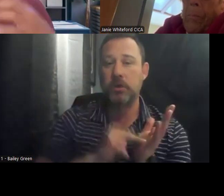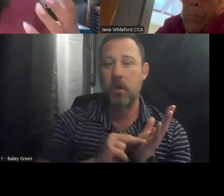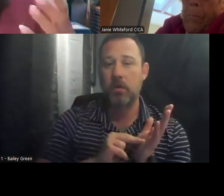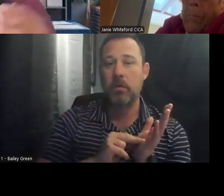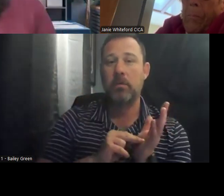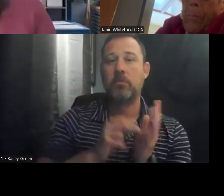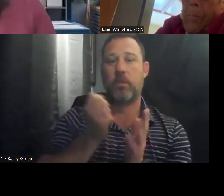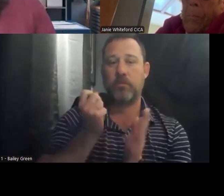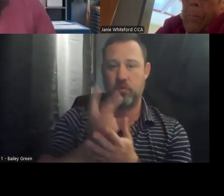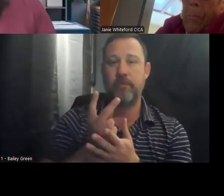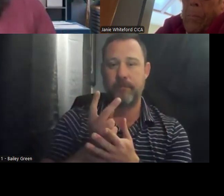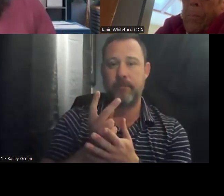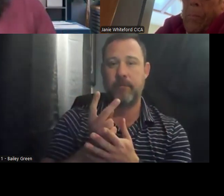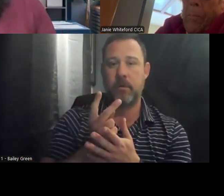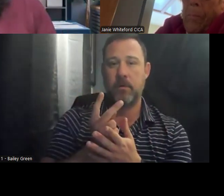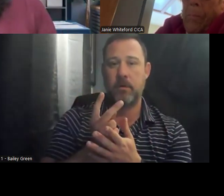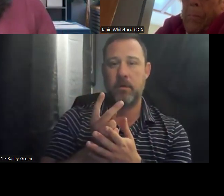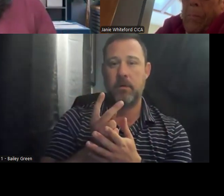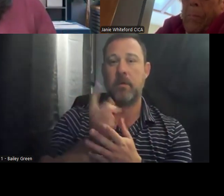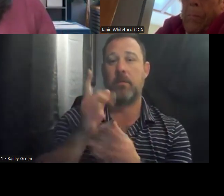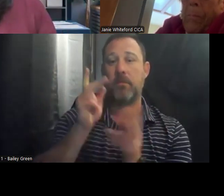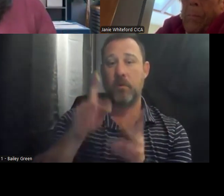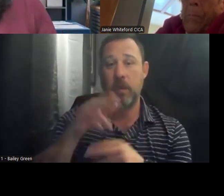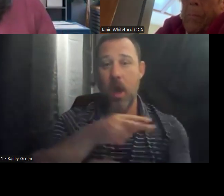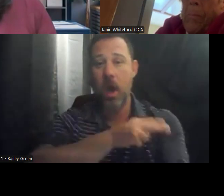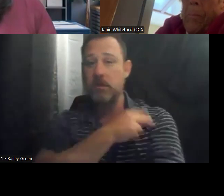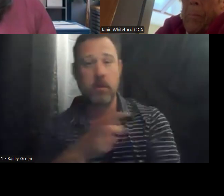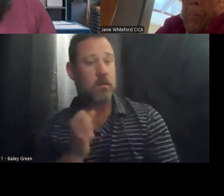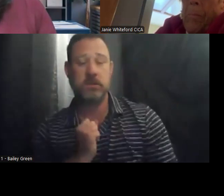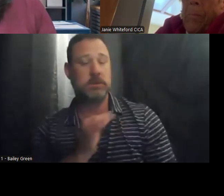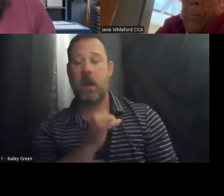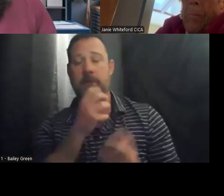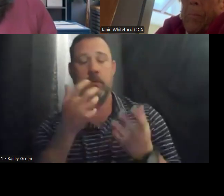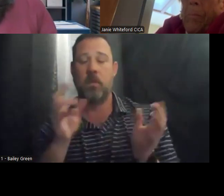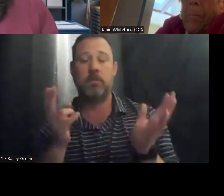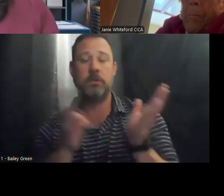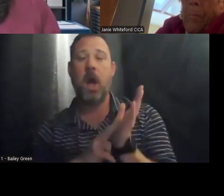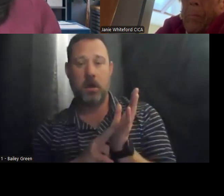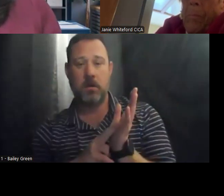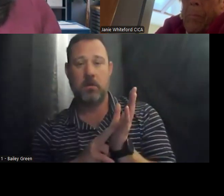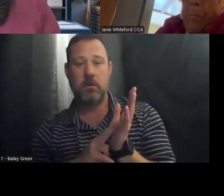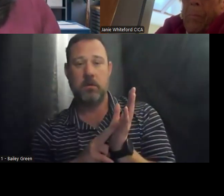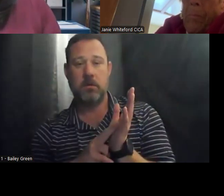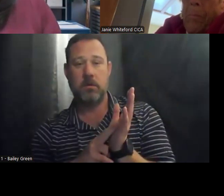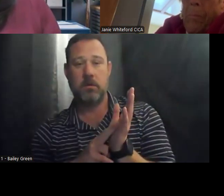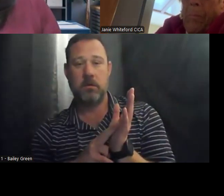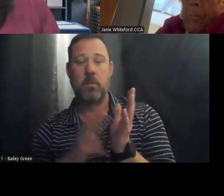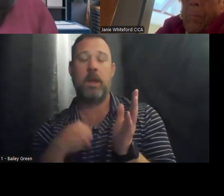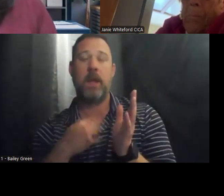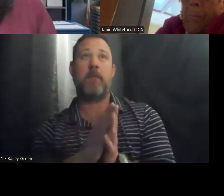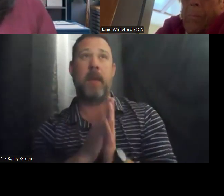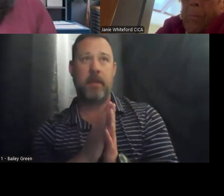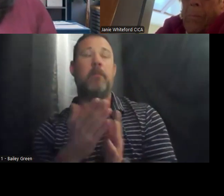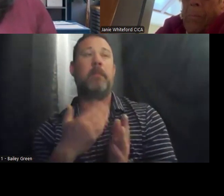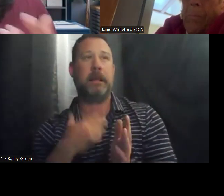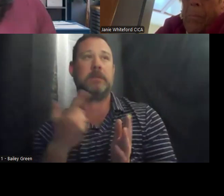to approve it. This person was in the hospital. The hospital staff did not want to sign the form. We had to beg them, can you